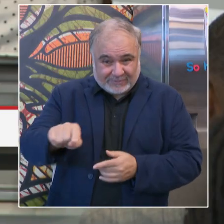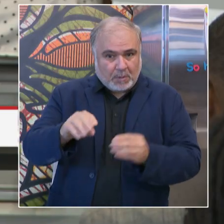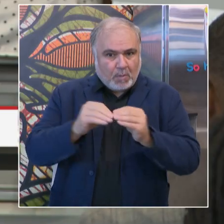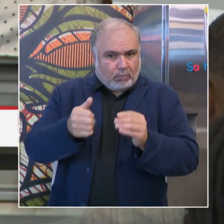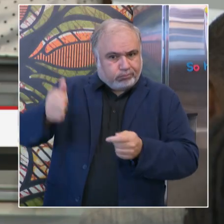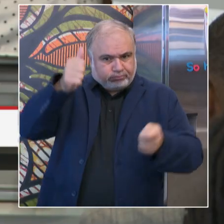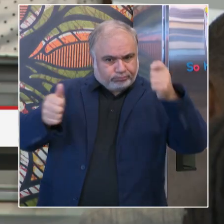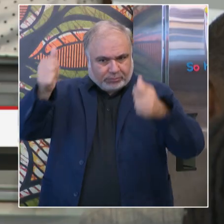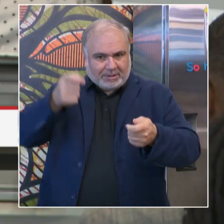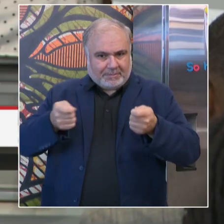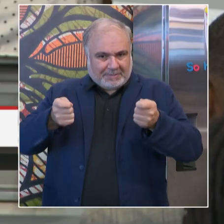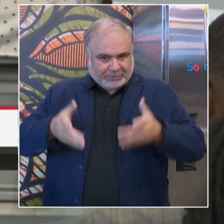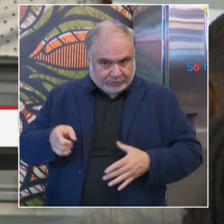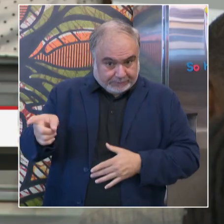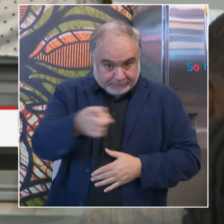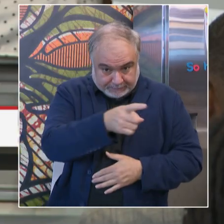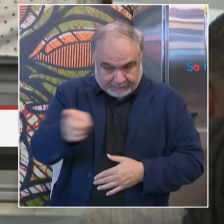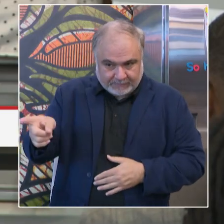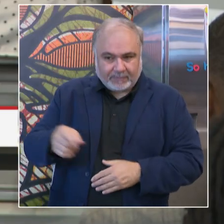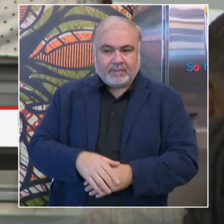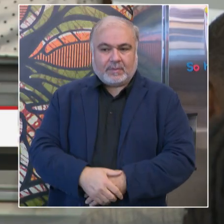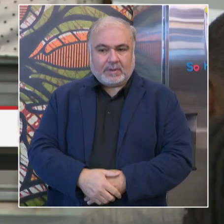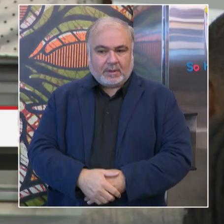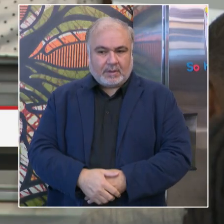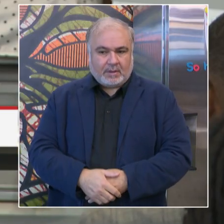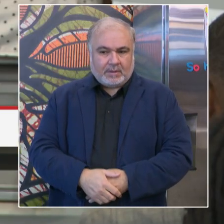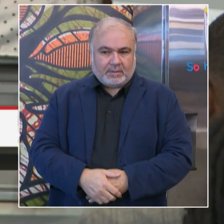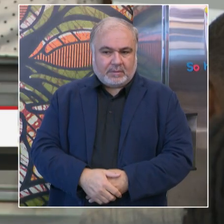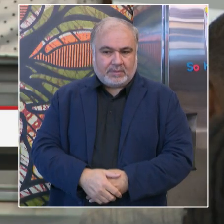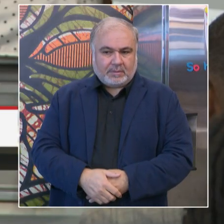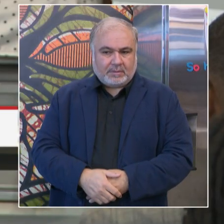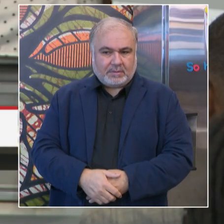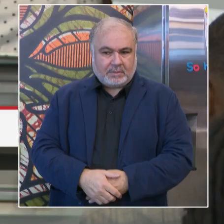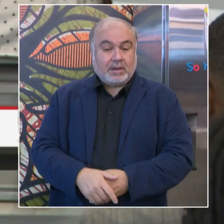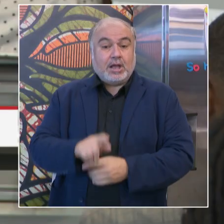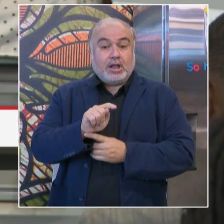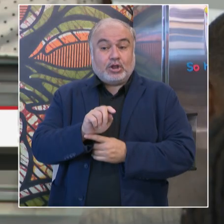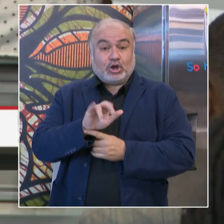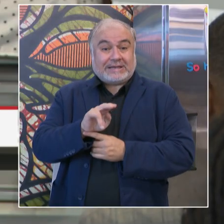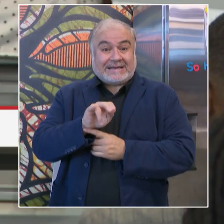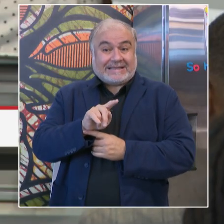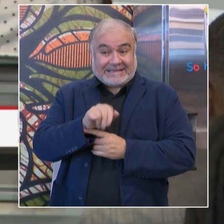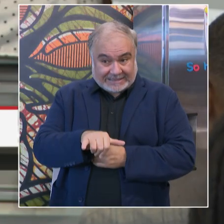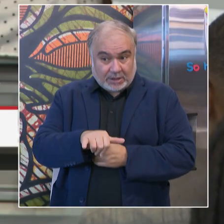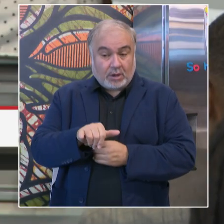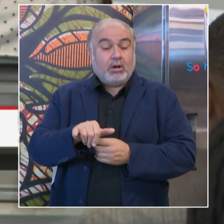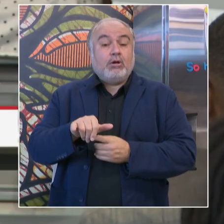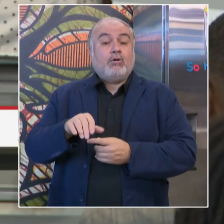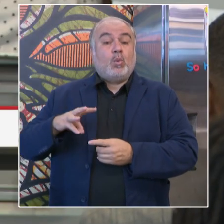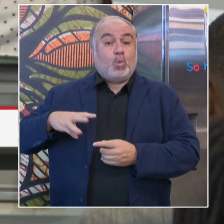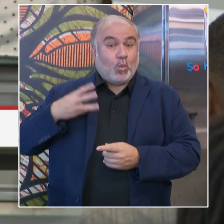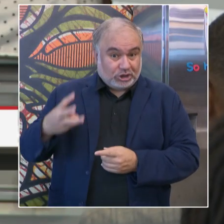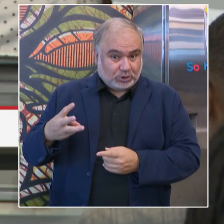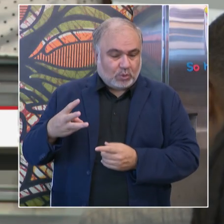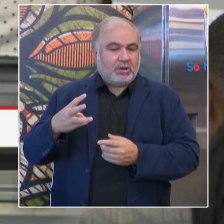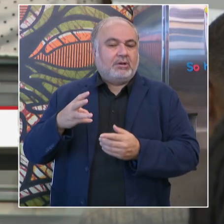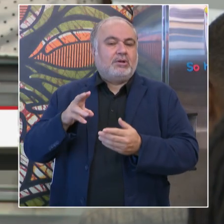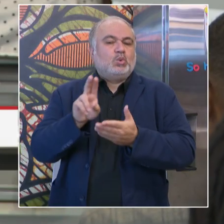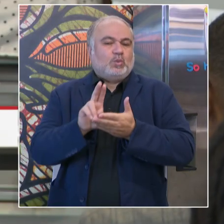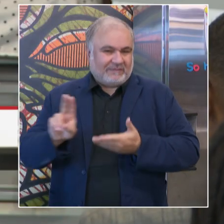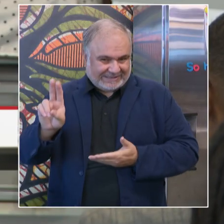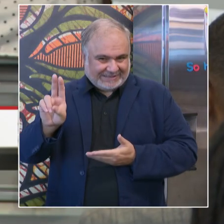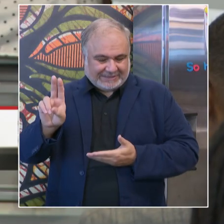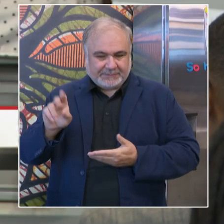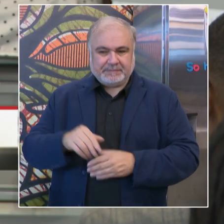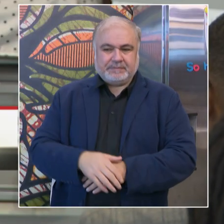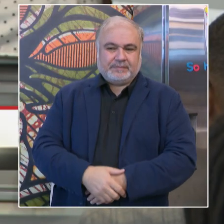Washington University as well. Oops. We are so grateful for your partnership, your innovation, and your deep commitment to the young